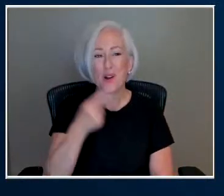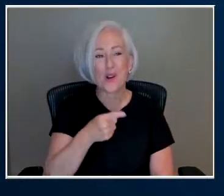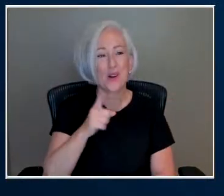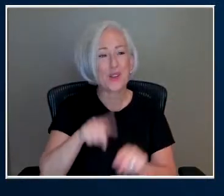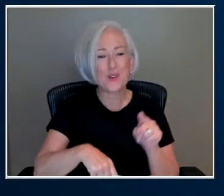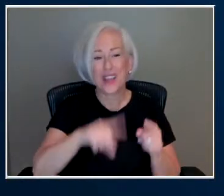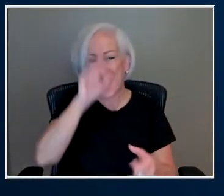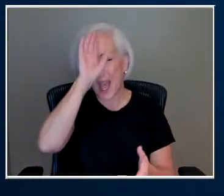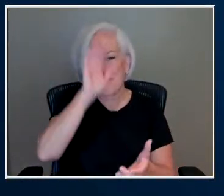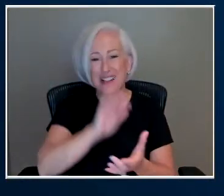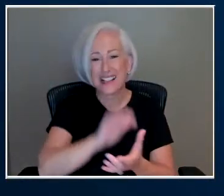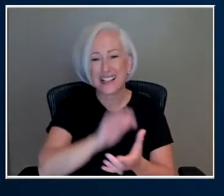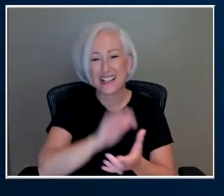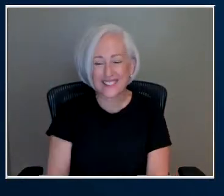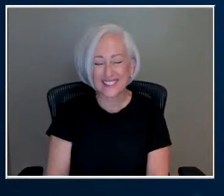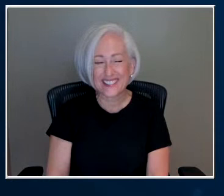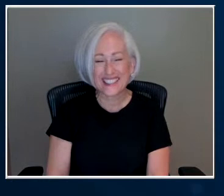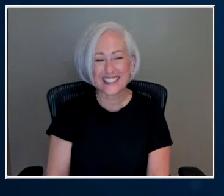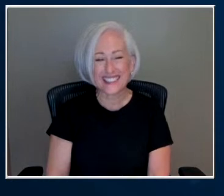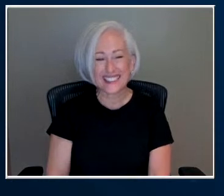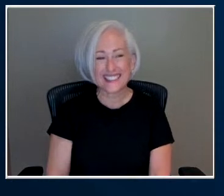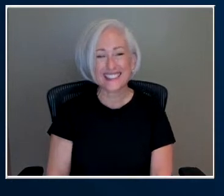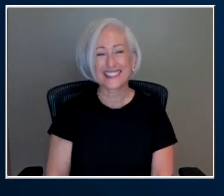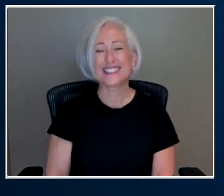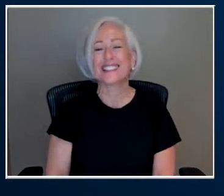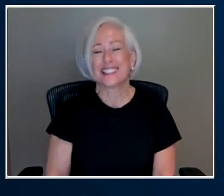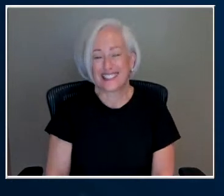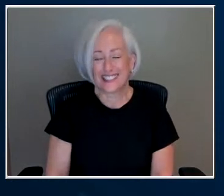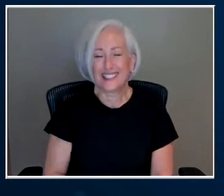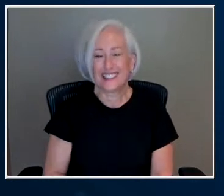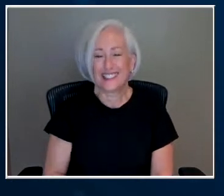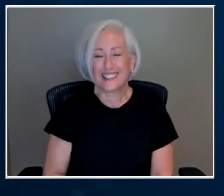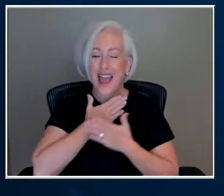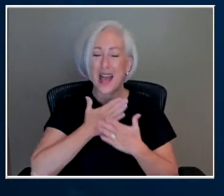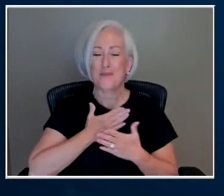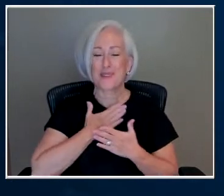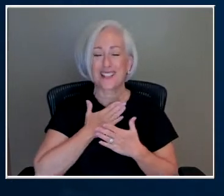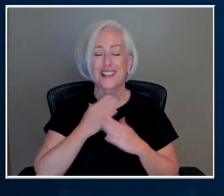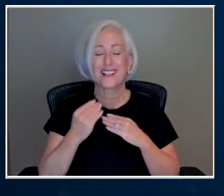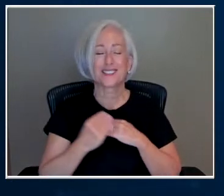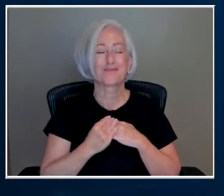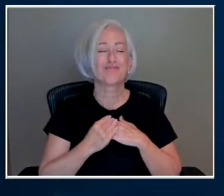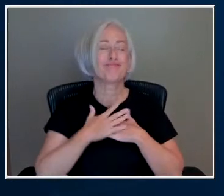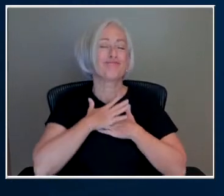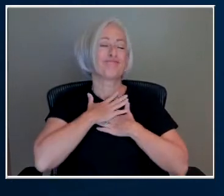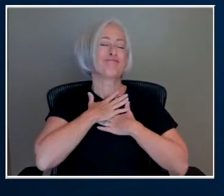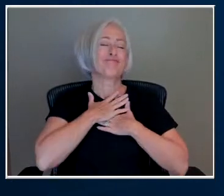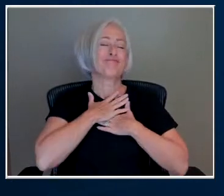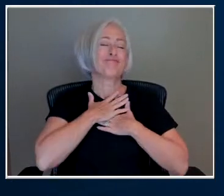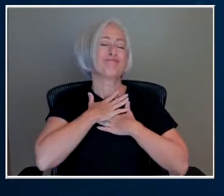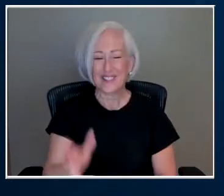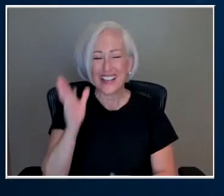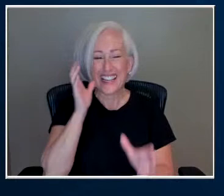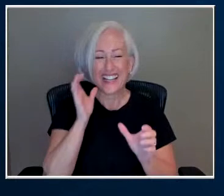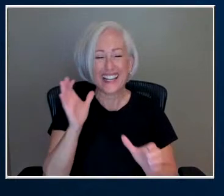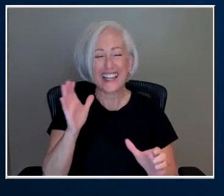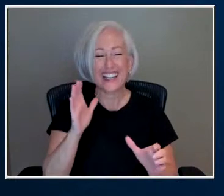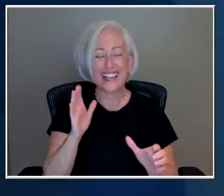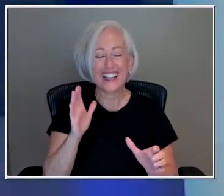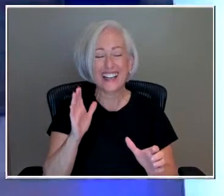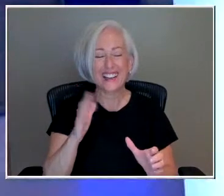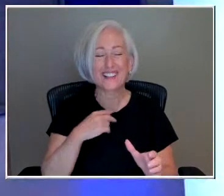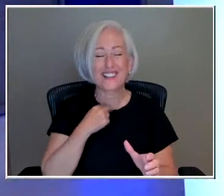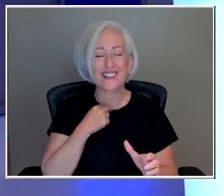it. Well, your joy is shining right through to us, and we can hear you on the phone about how life is going for you.